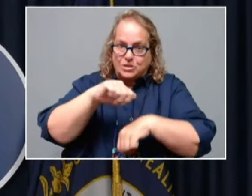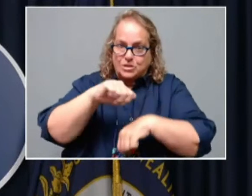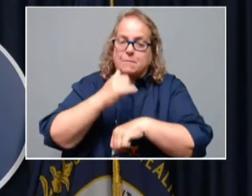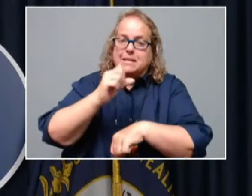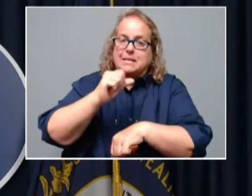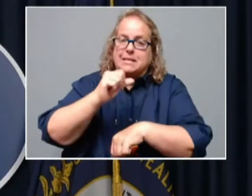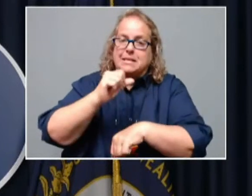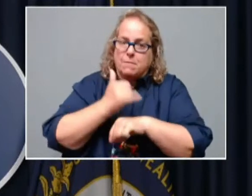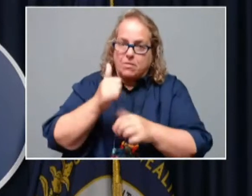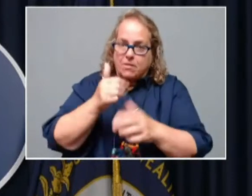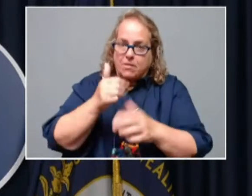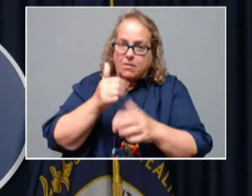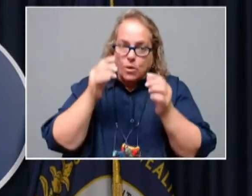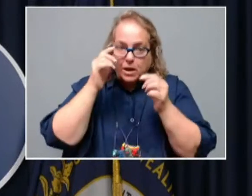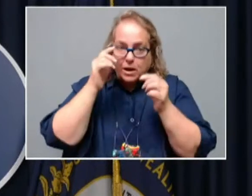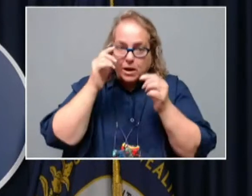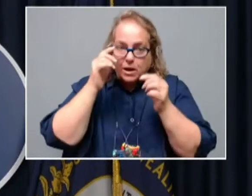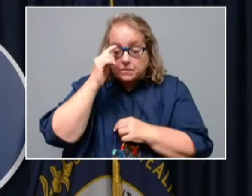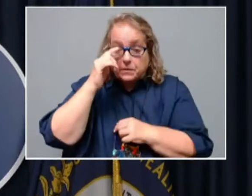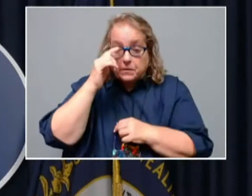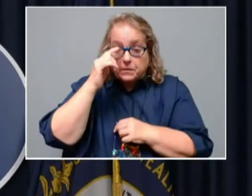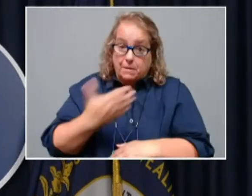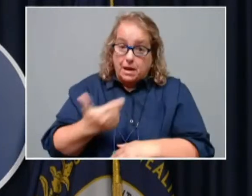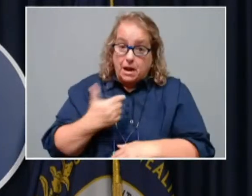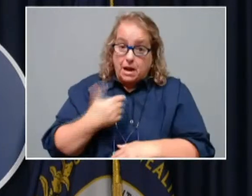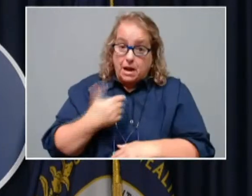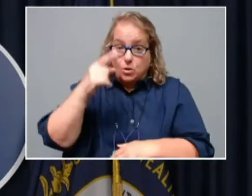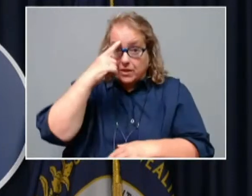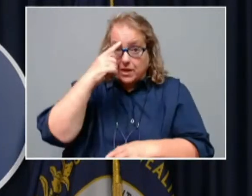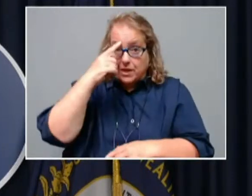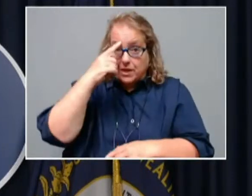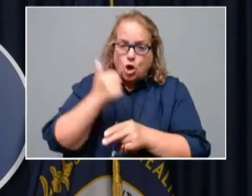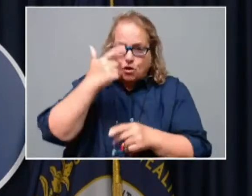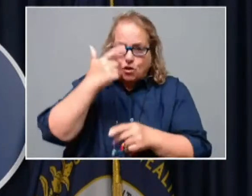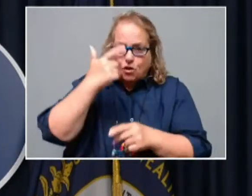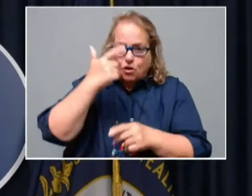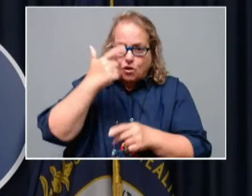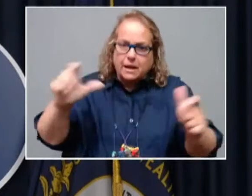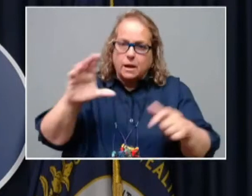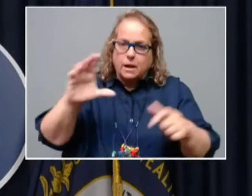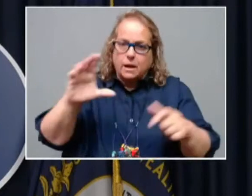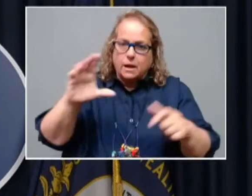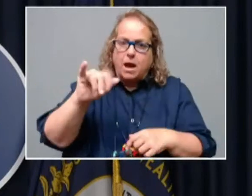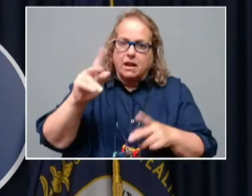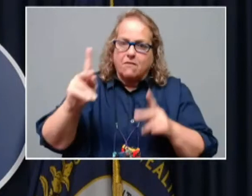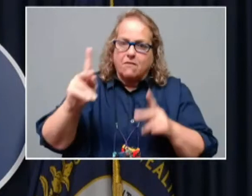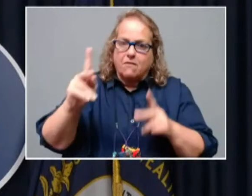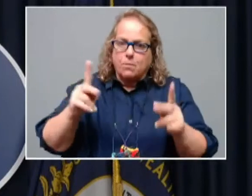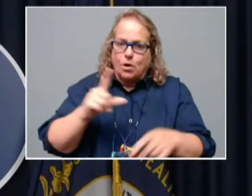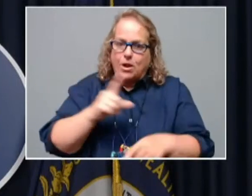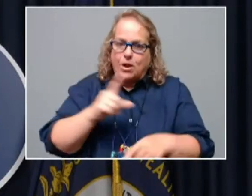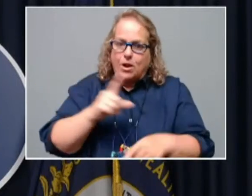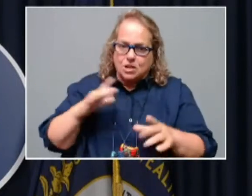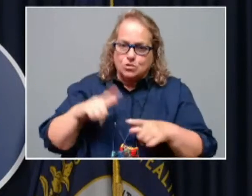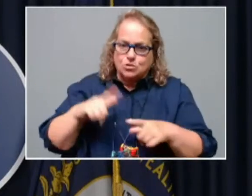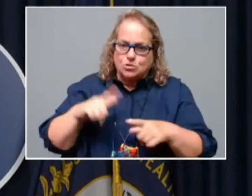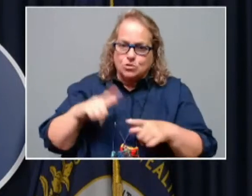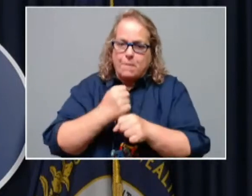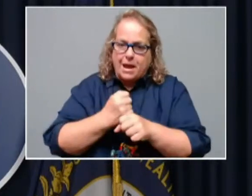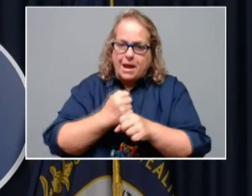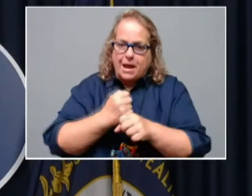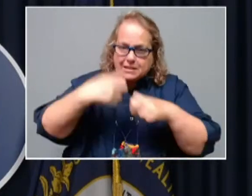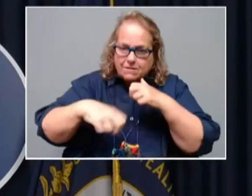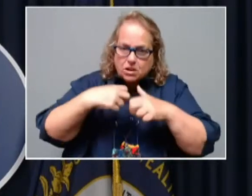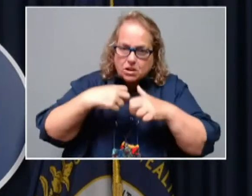way. Admittedly, I also think it's harder on a bigger body to make difficult, controversial decisions